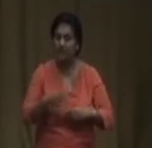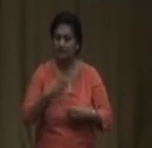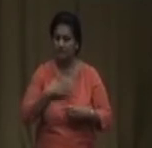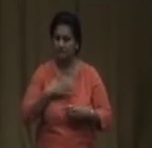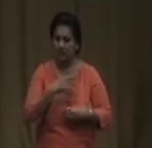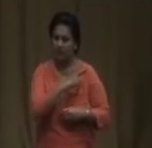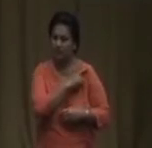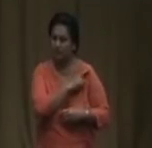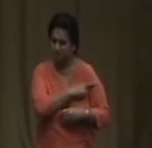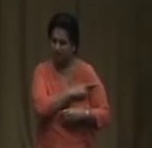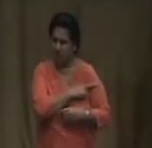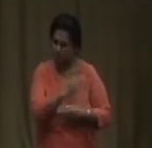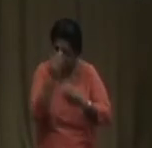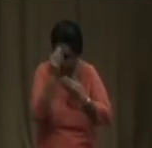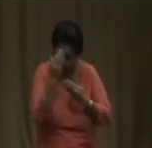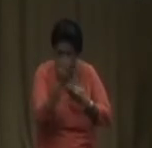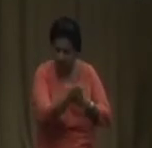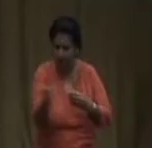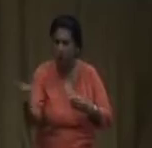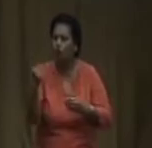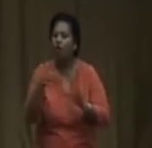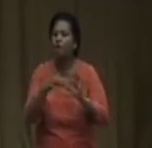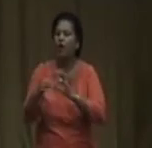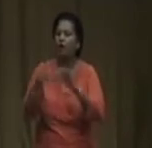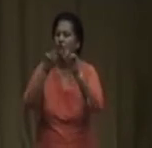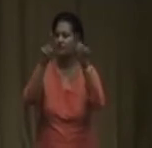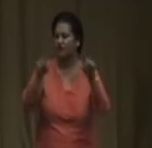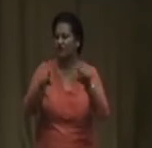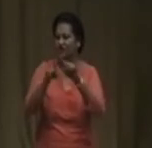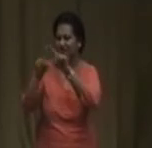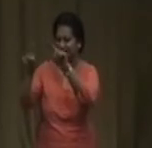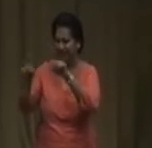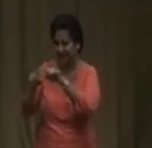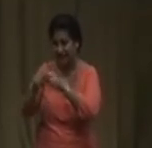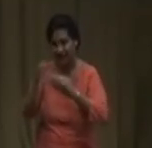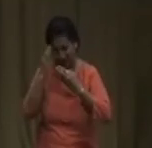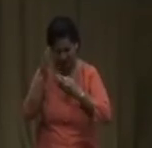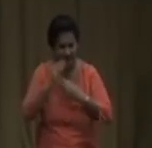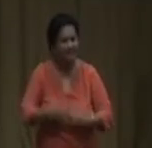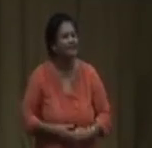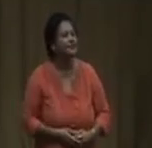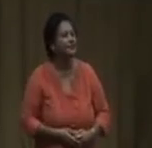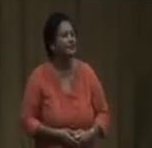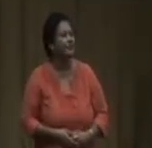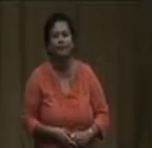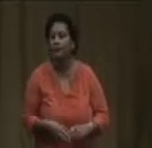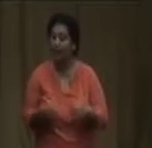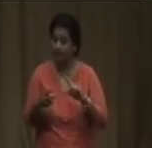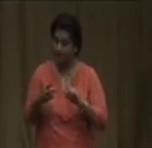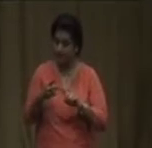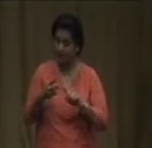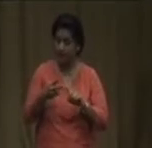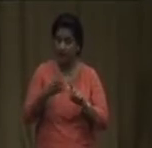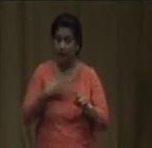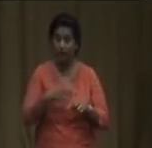responsibility to always acknowledge our sources, and so this is why I do it. I'd also just like to point out that